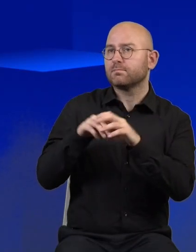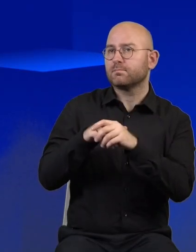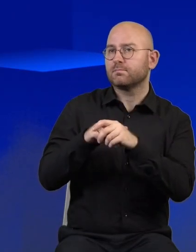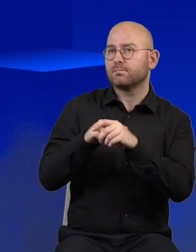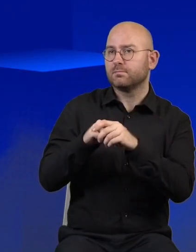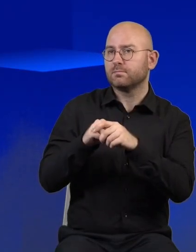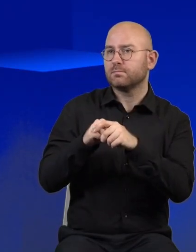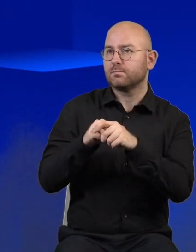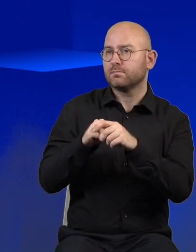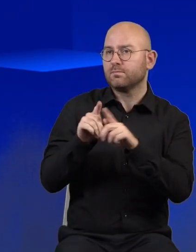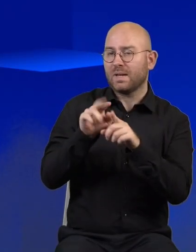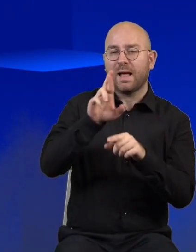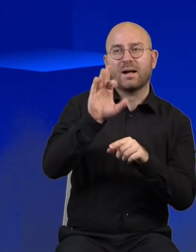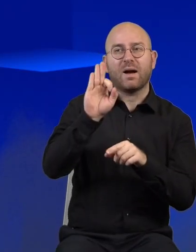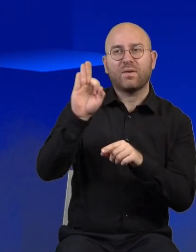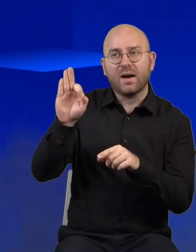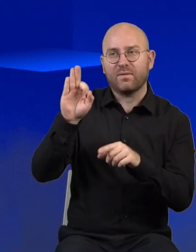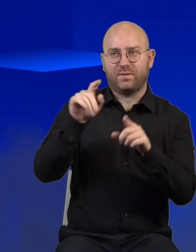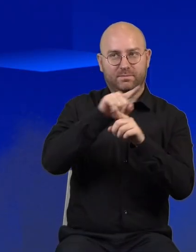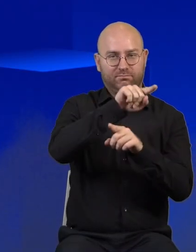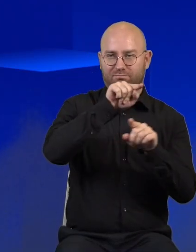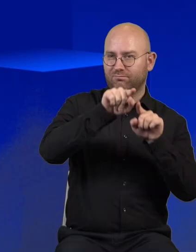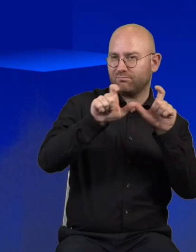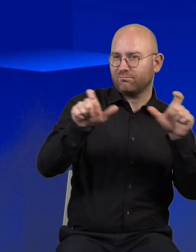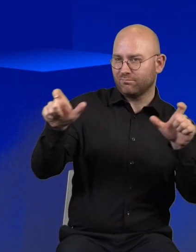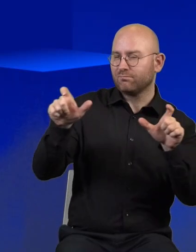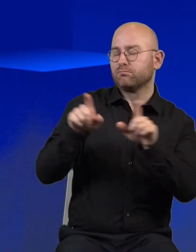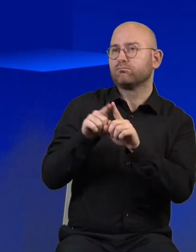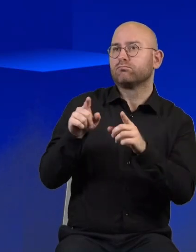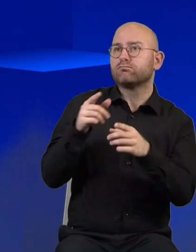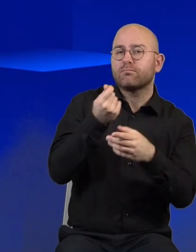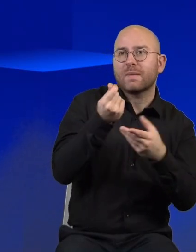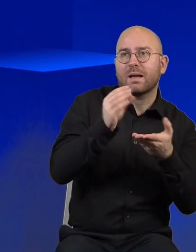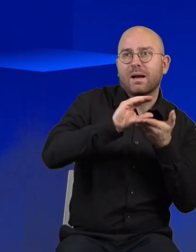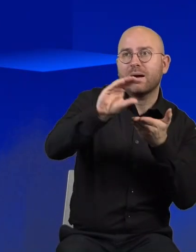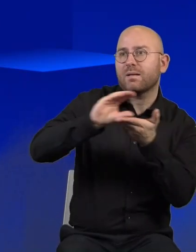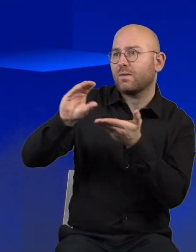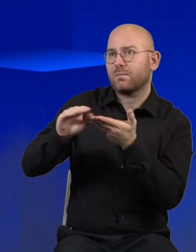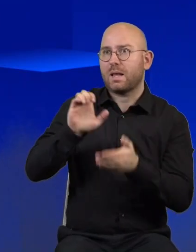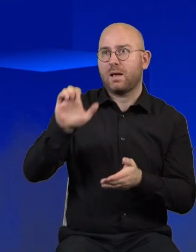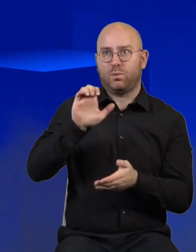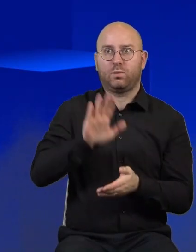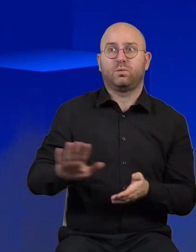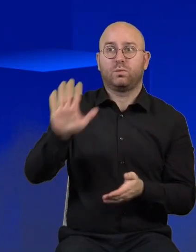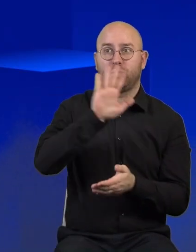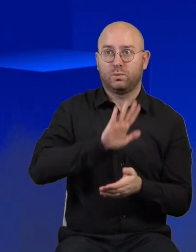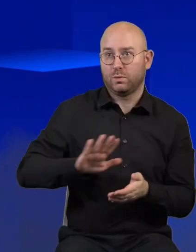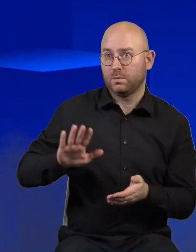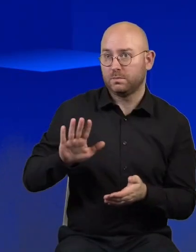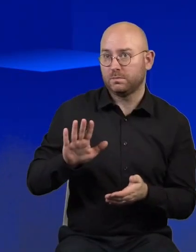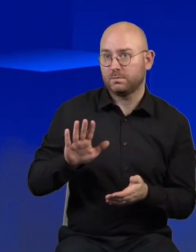EU in these objectives, in the transport priorities.